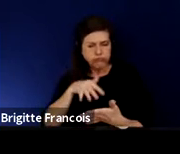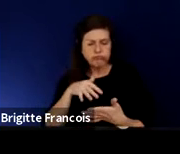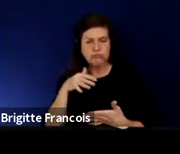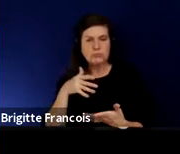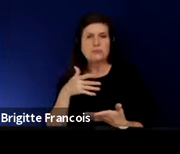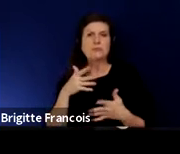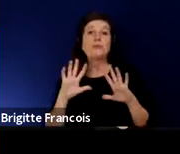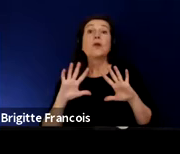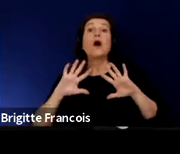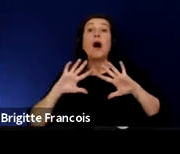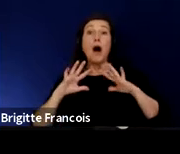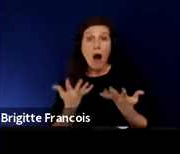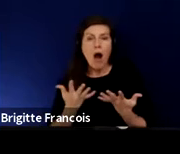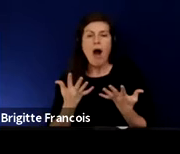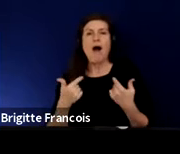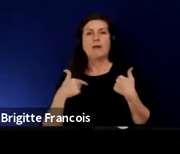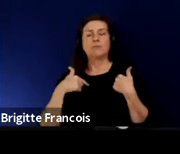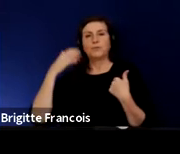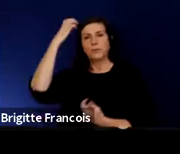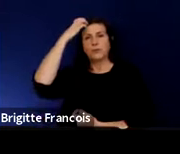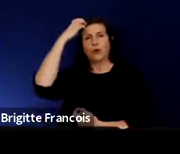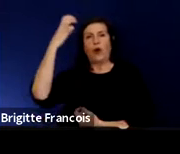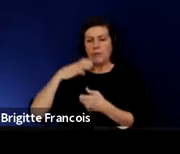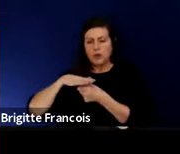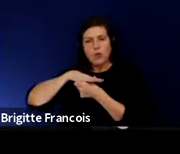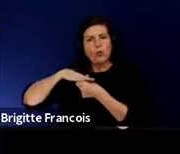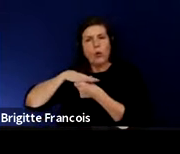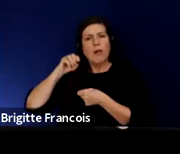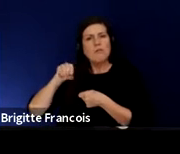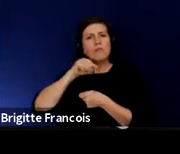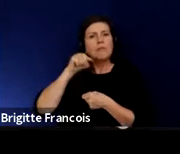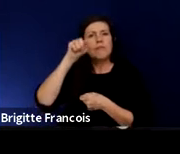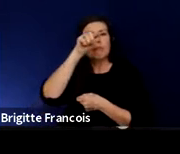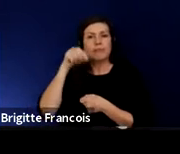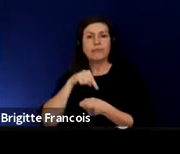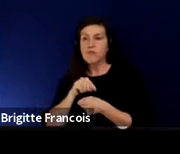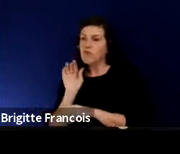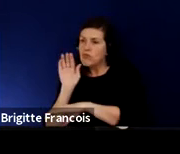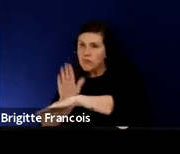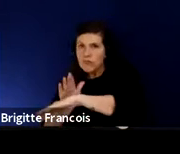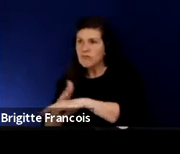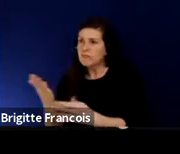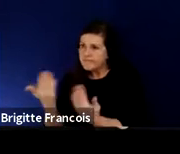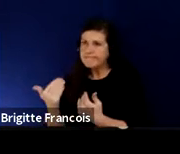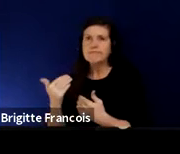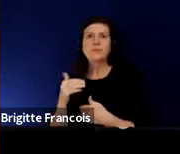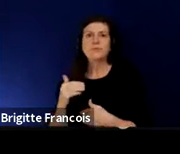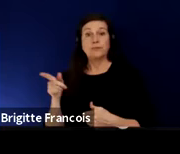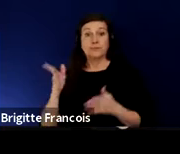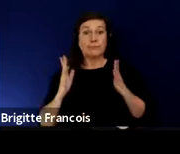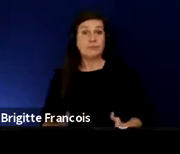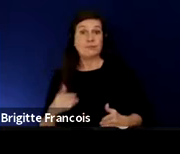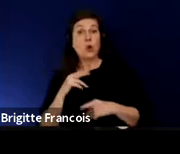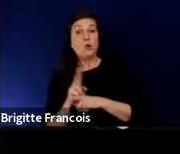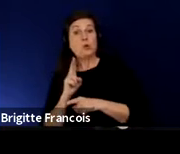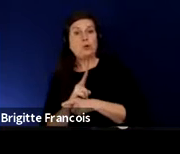on how local governments are approaching users and user involvement. So we managed to combine